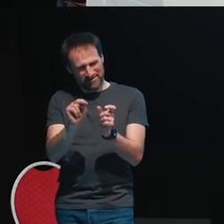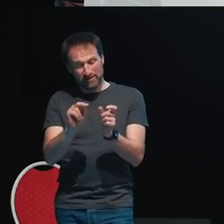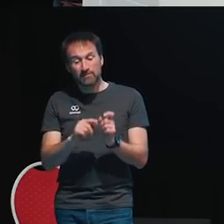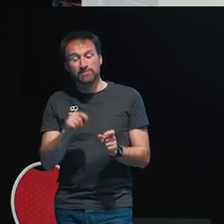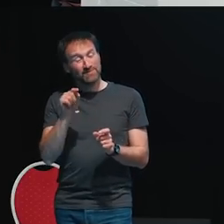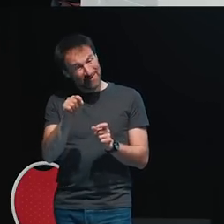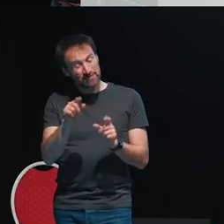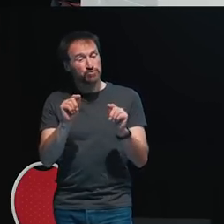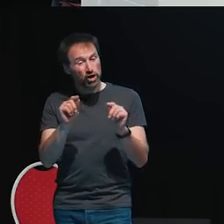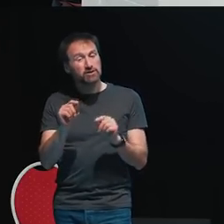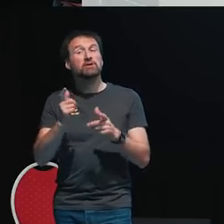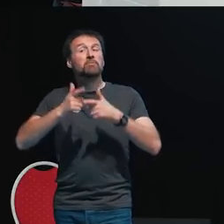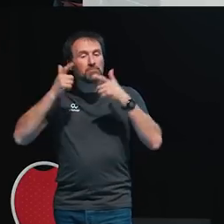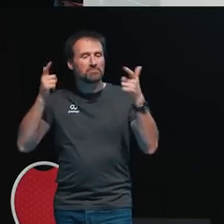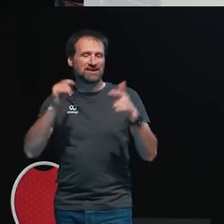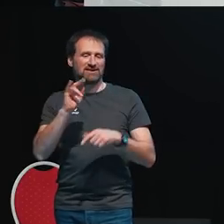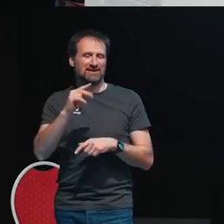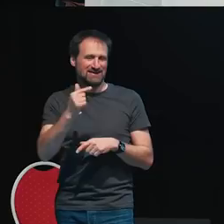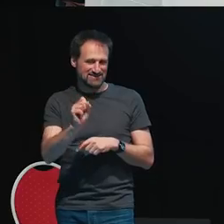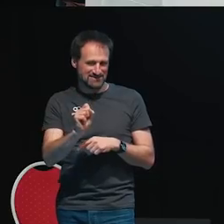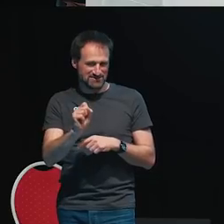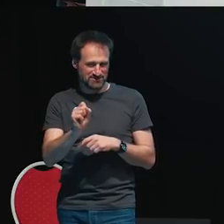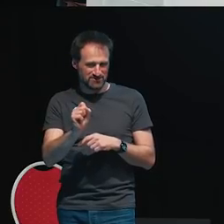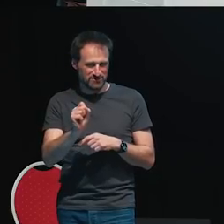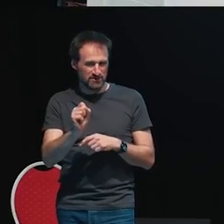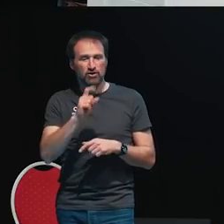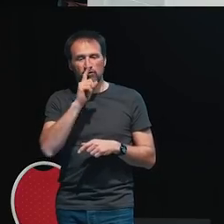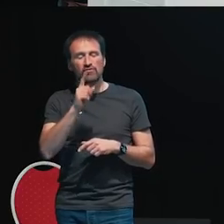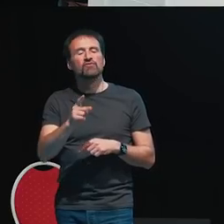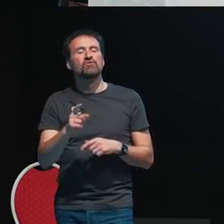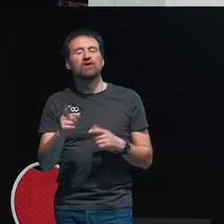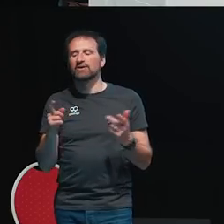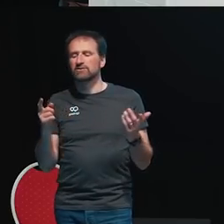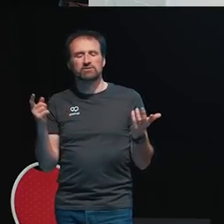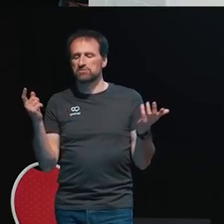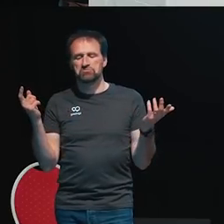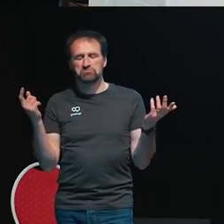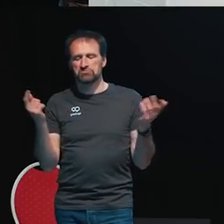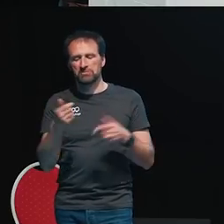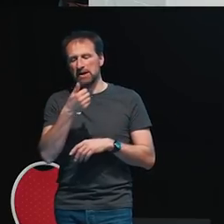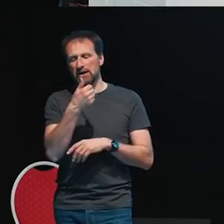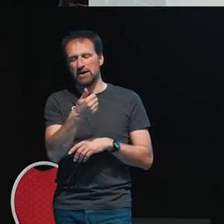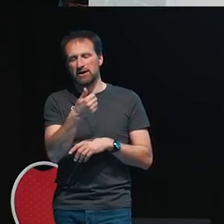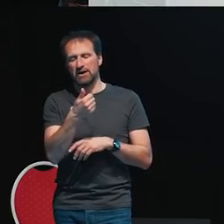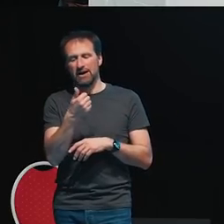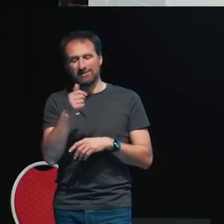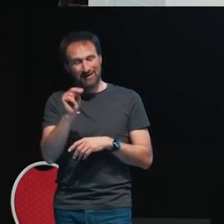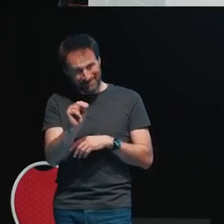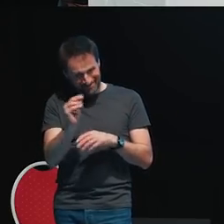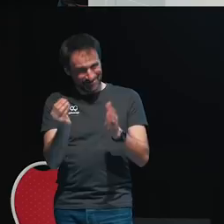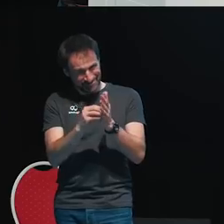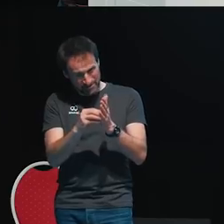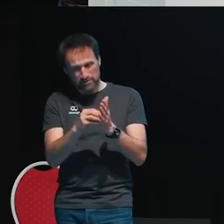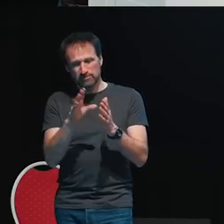which means that there are big ints, and if you're adding one n to the number